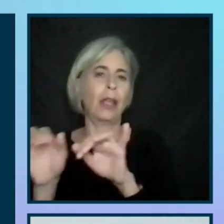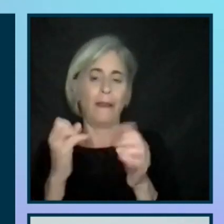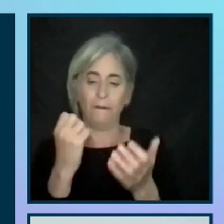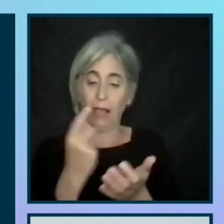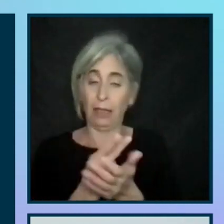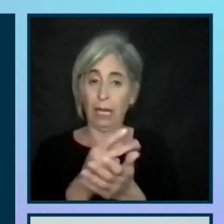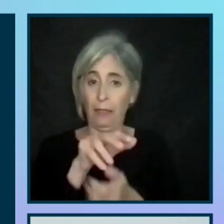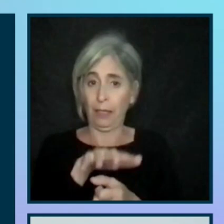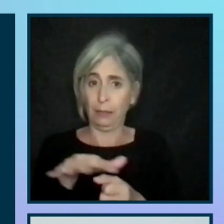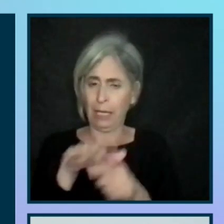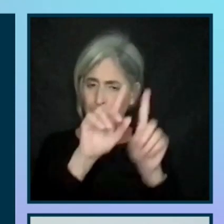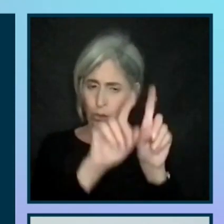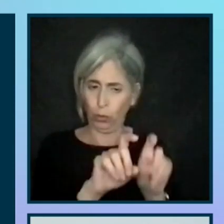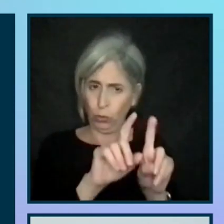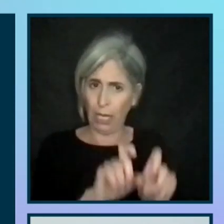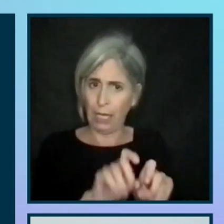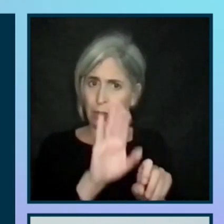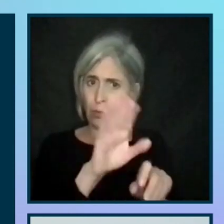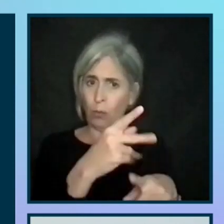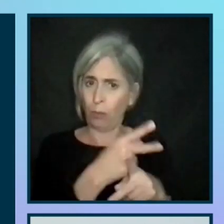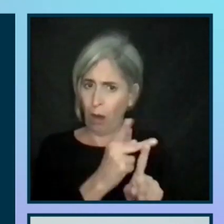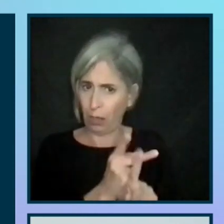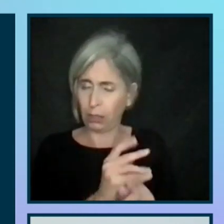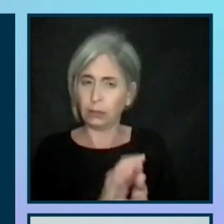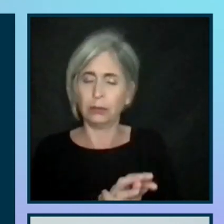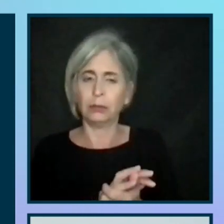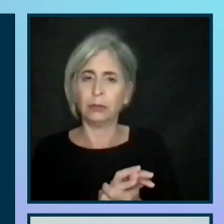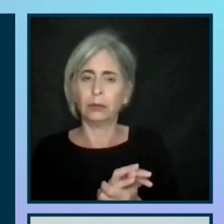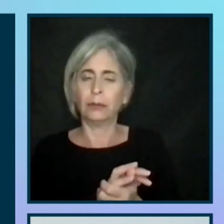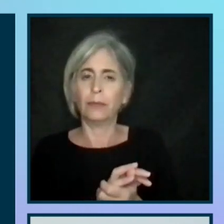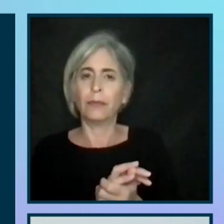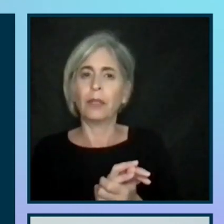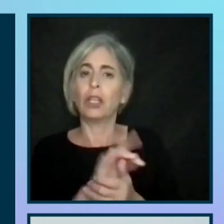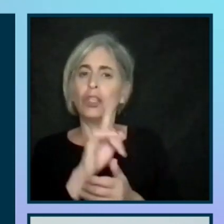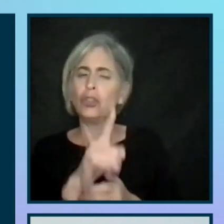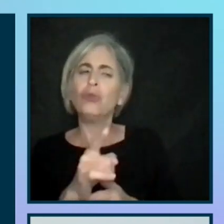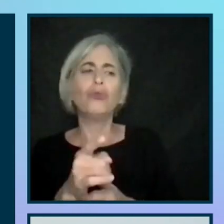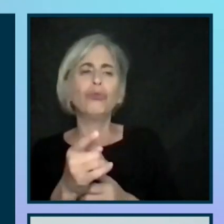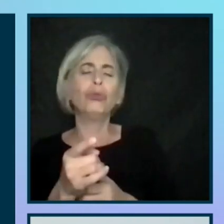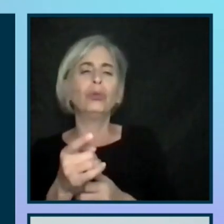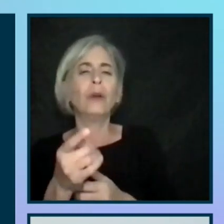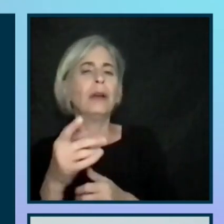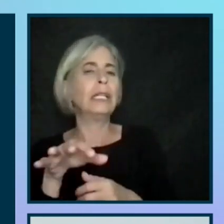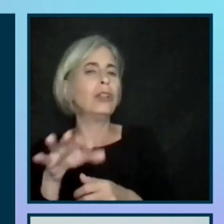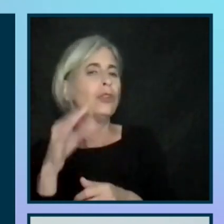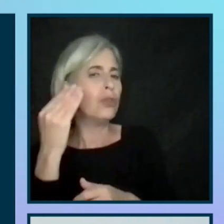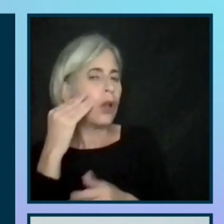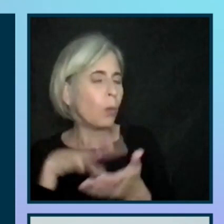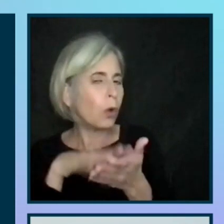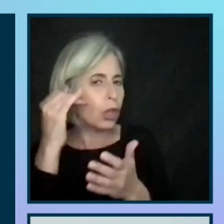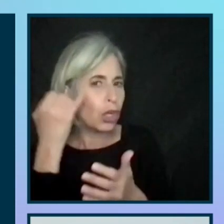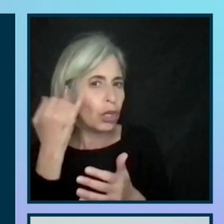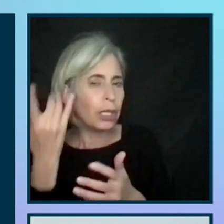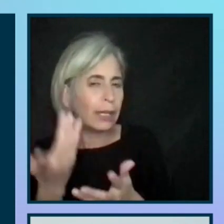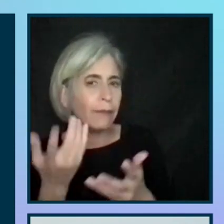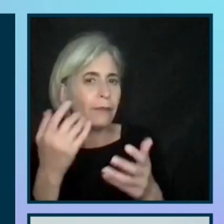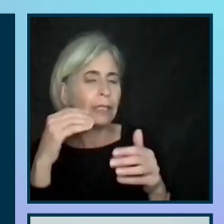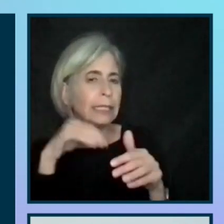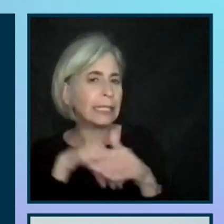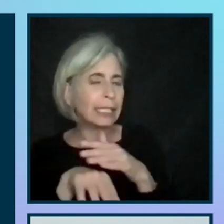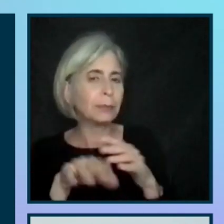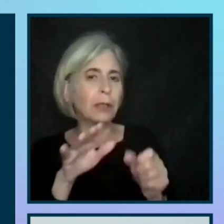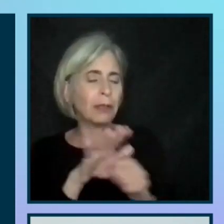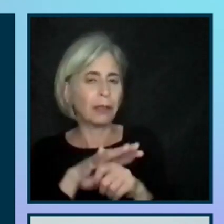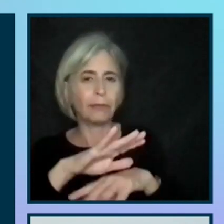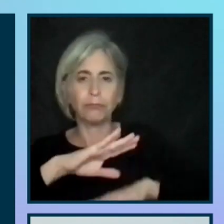to test and validate your flows. This is the stage where you find accessibility bugs to address. And I've seen teams tackle